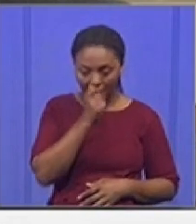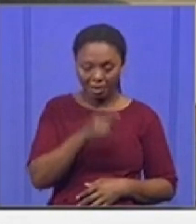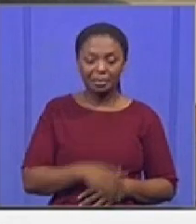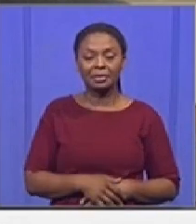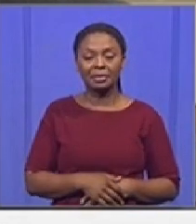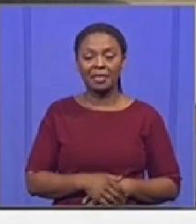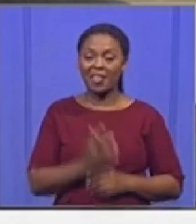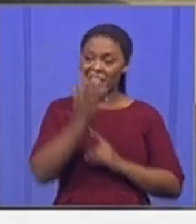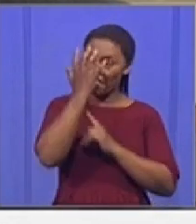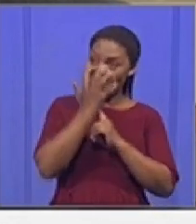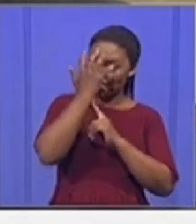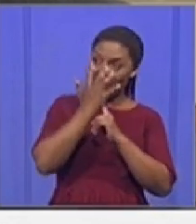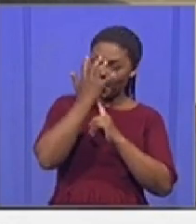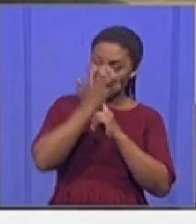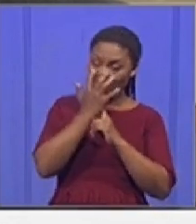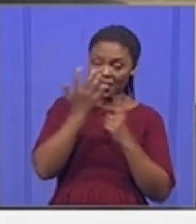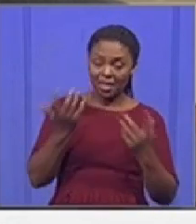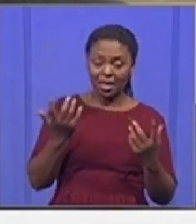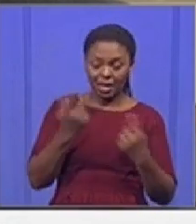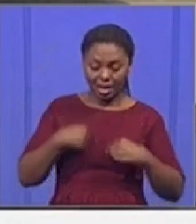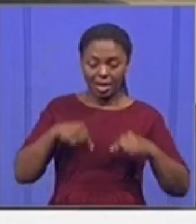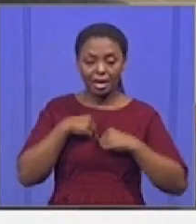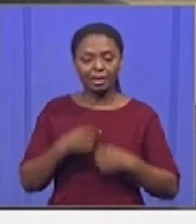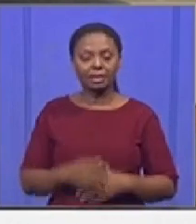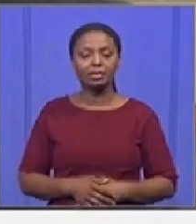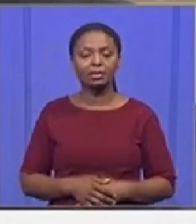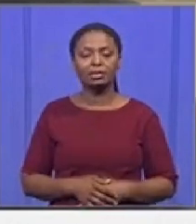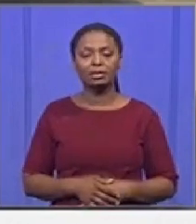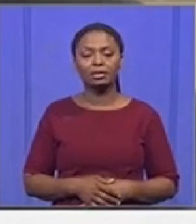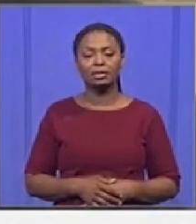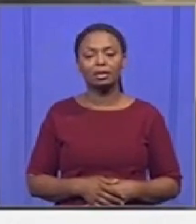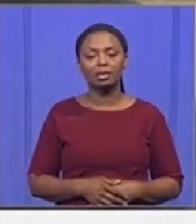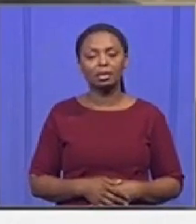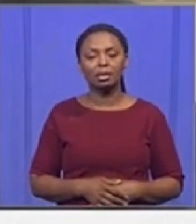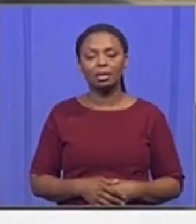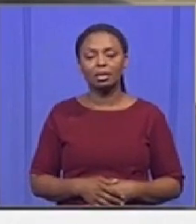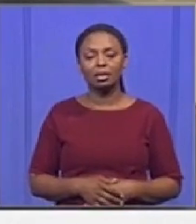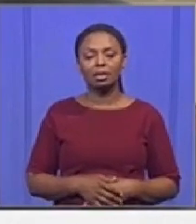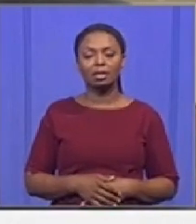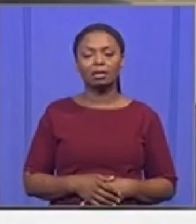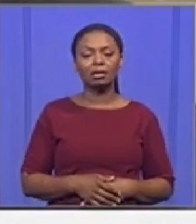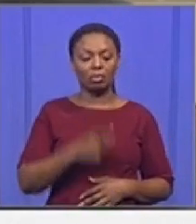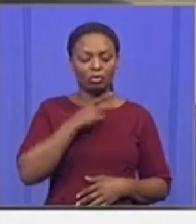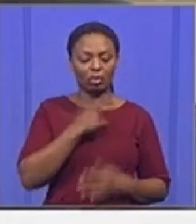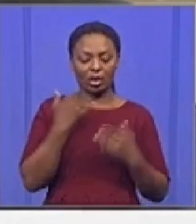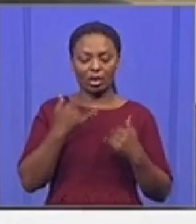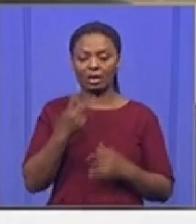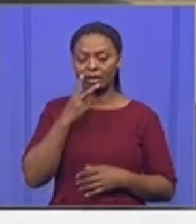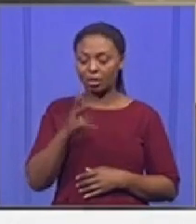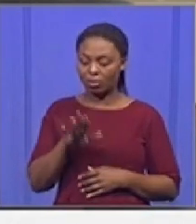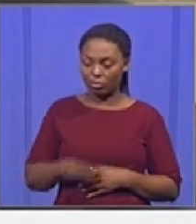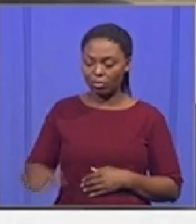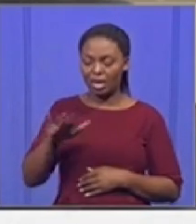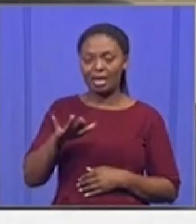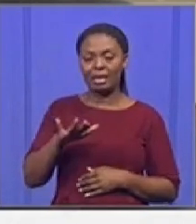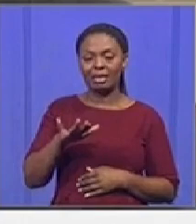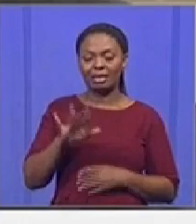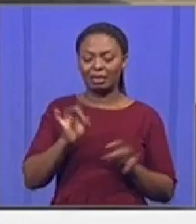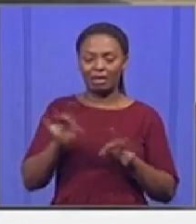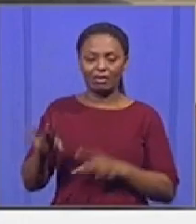because they are really, the English word is insufferable. You can't put up with